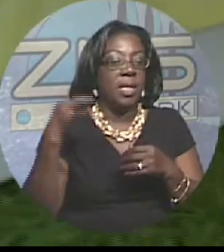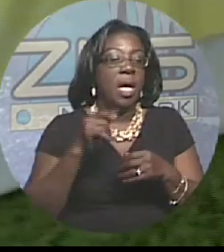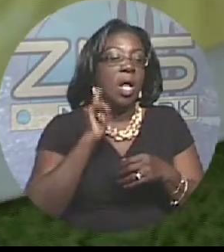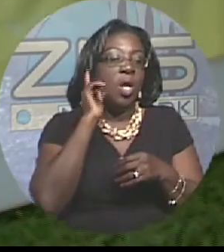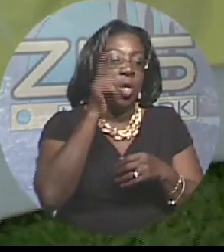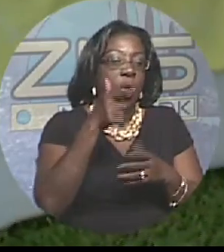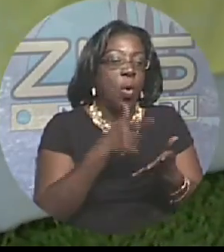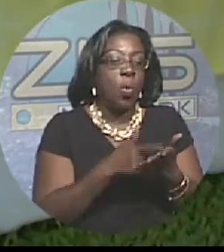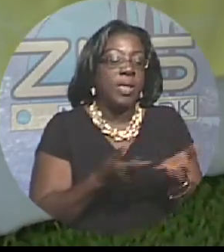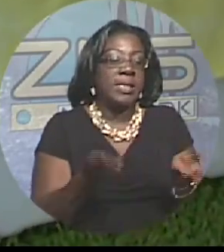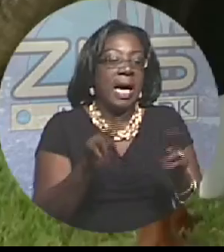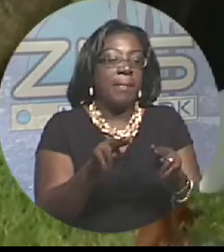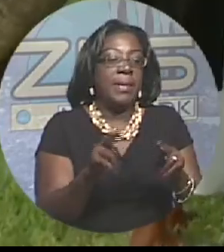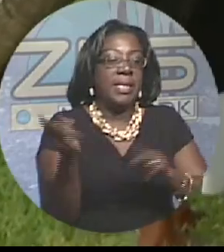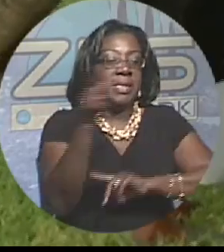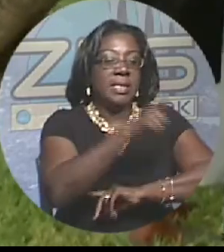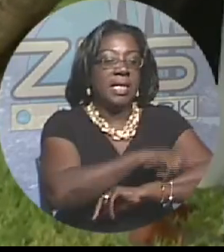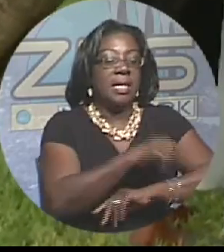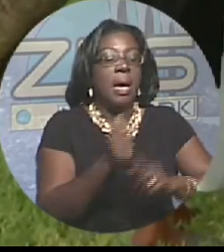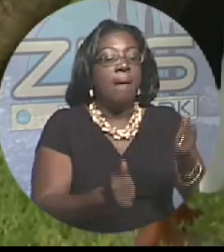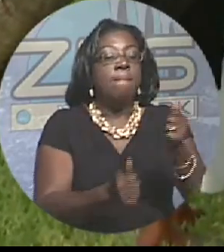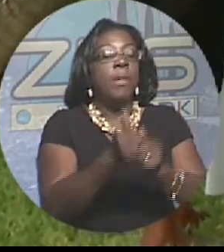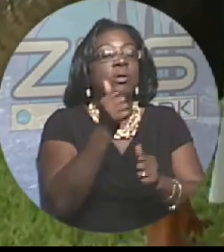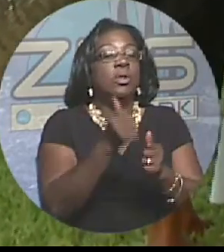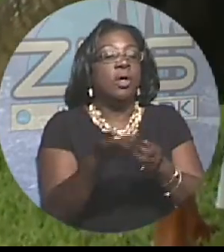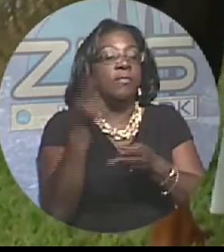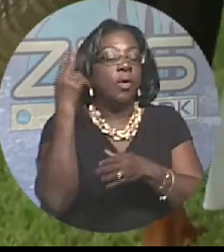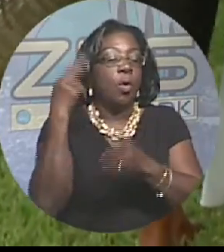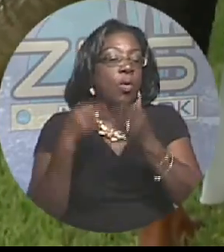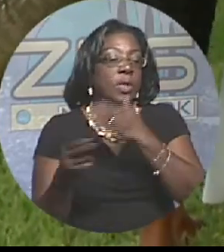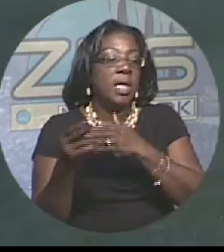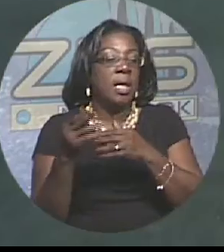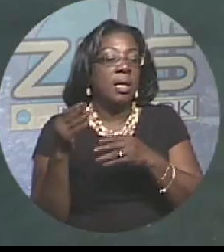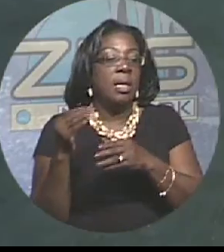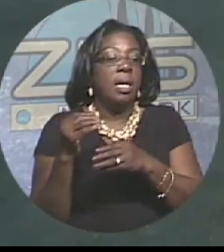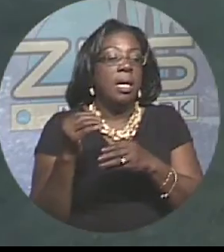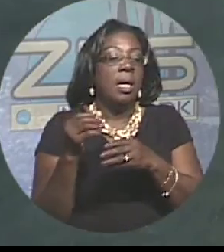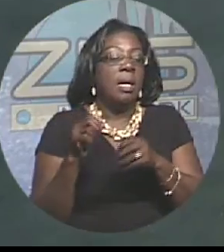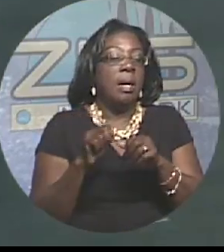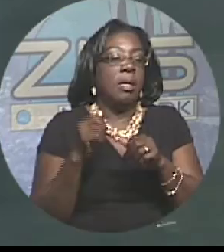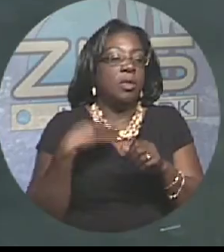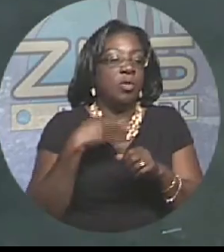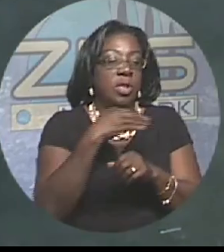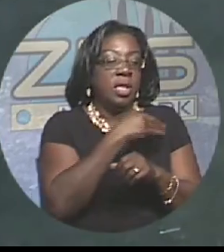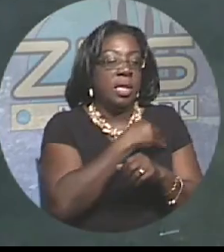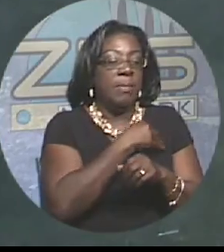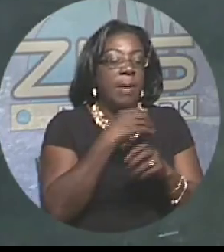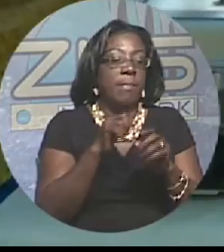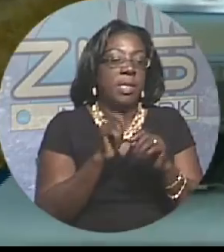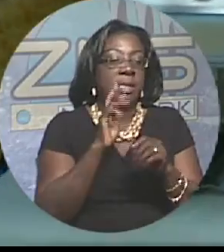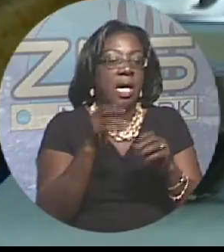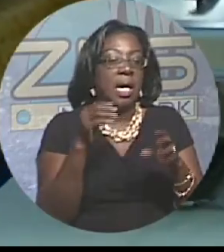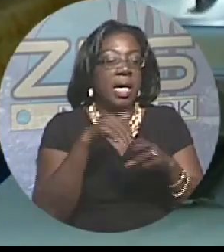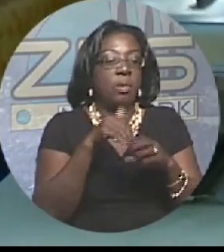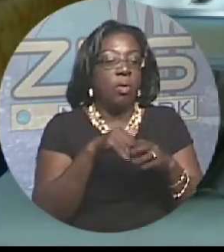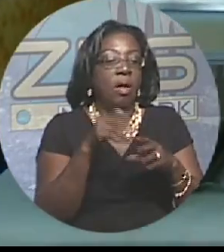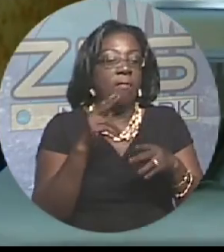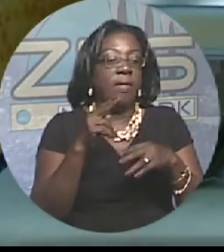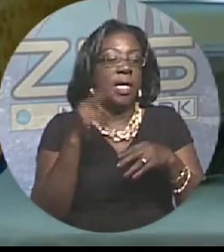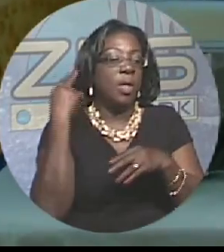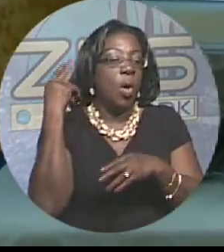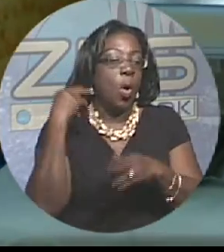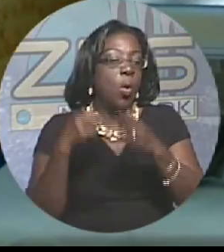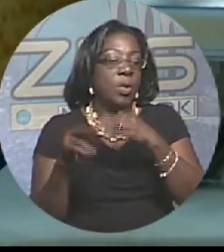Most of the hotel association members are involved with hotels. But we're not in a hotel today, we're on the outside. So what they've done is they've been able to